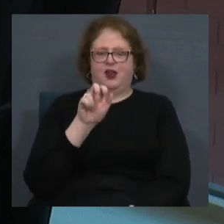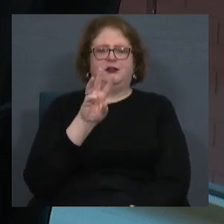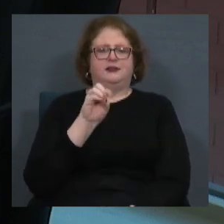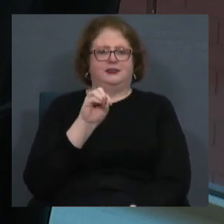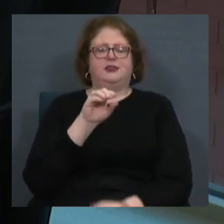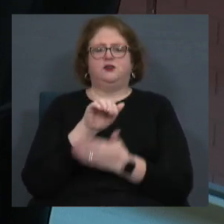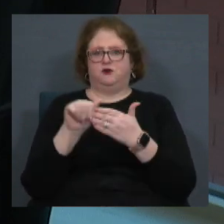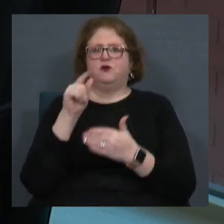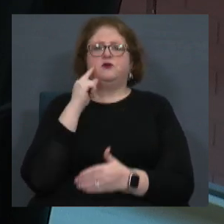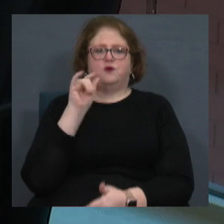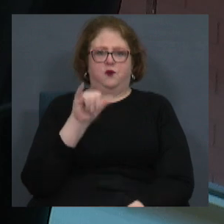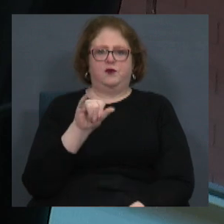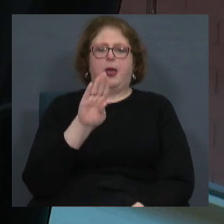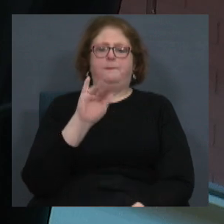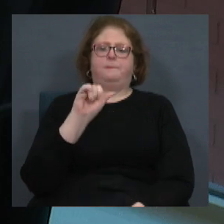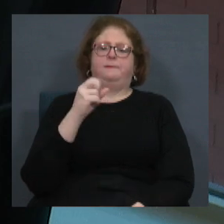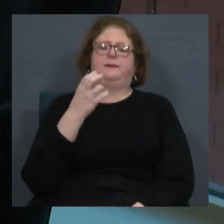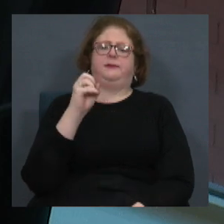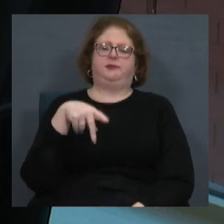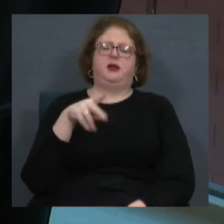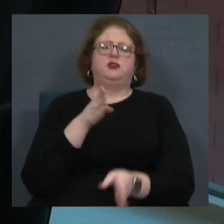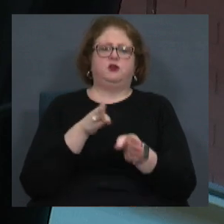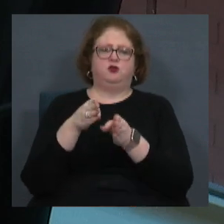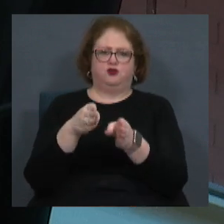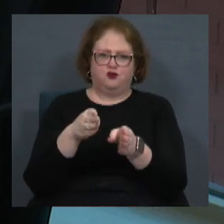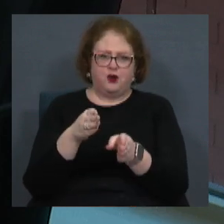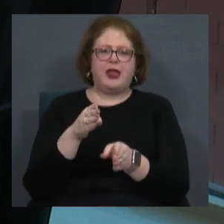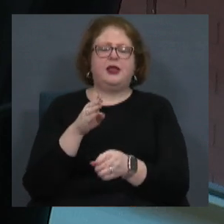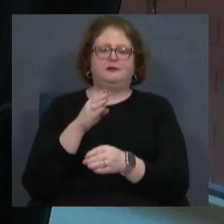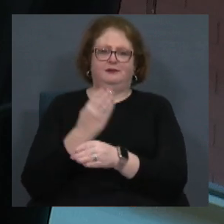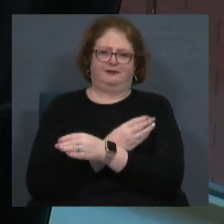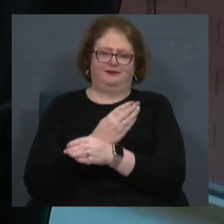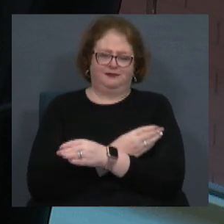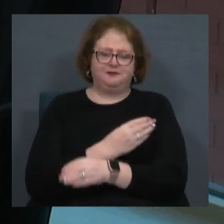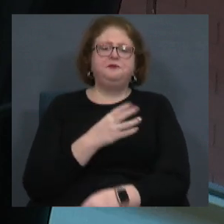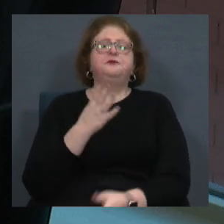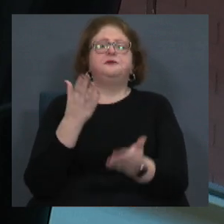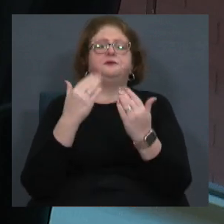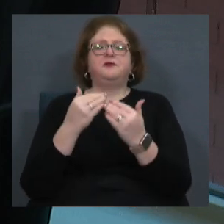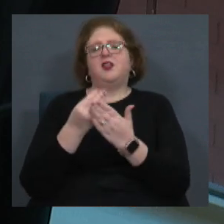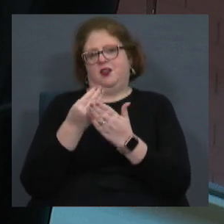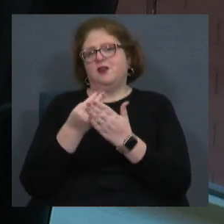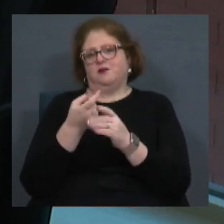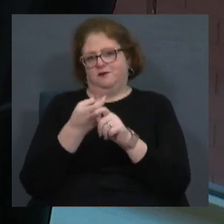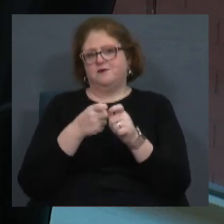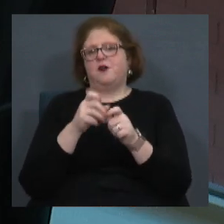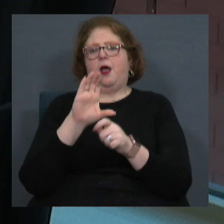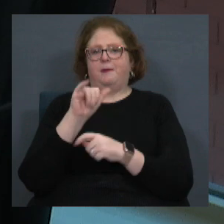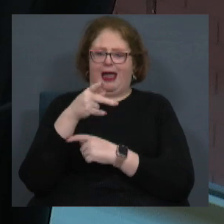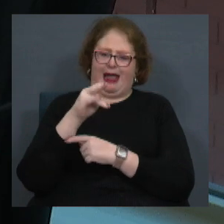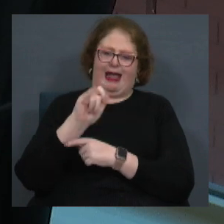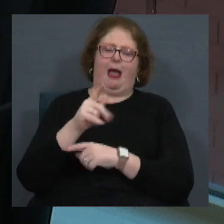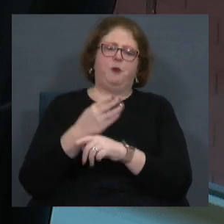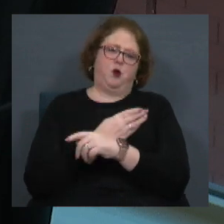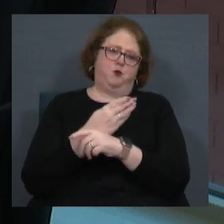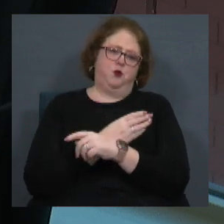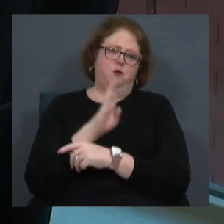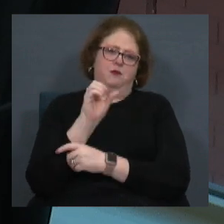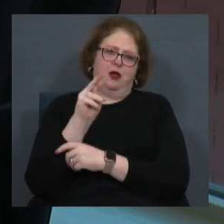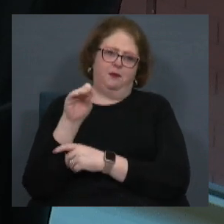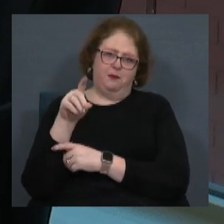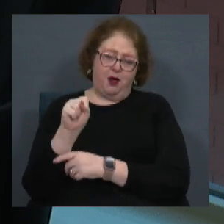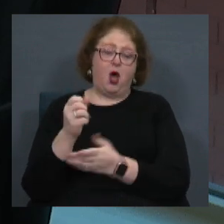$70,357.68 for Bishop Street sidewalks and for other purposes, funding from the limited tax general obligation capital improvement bonds.